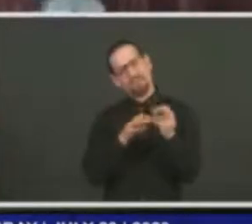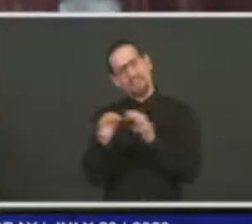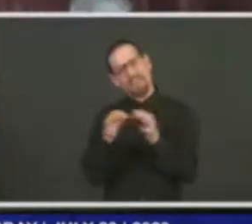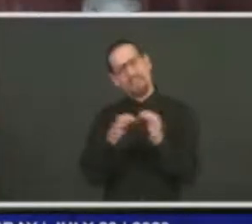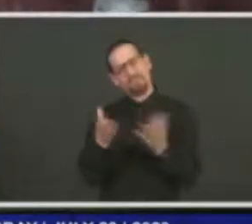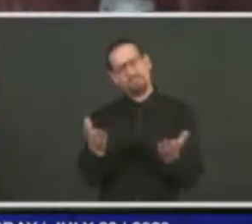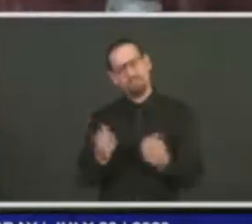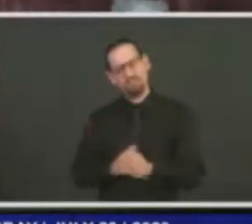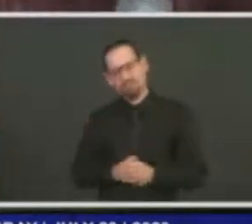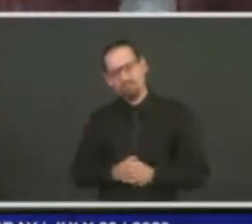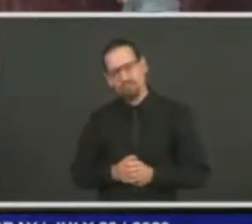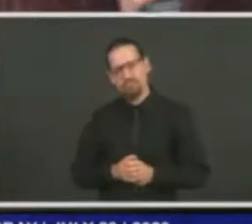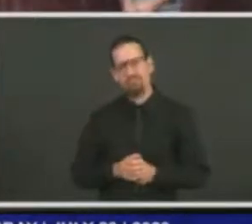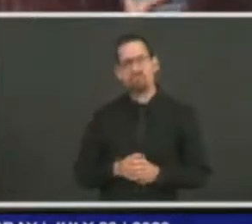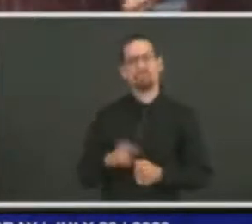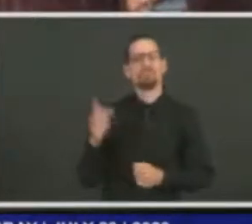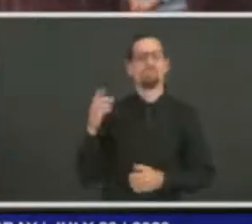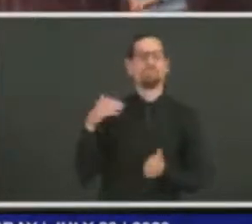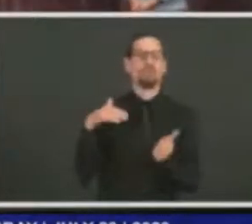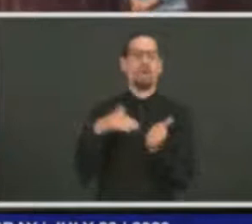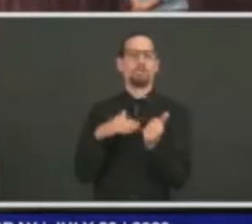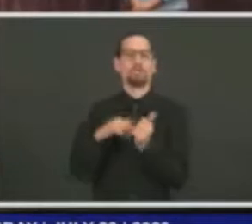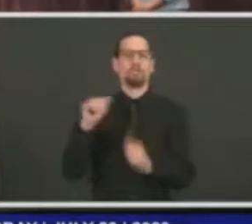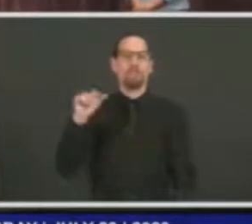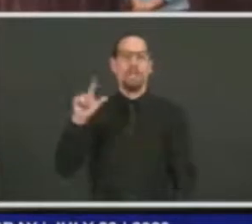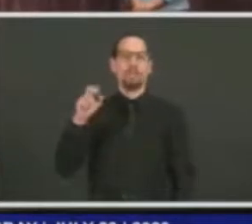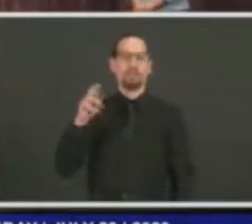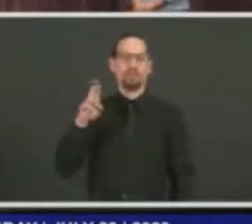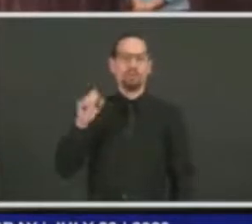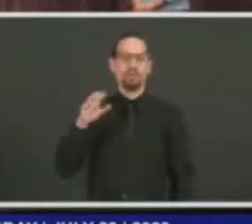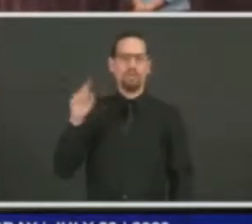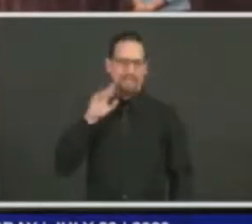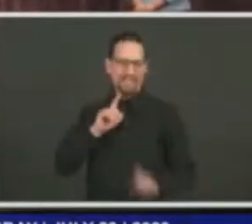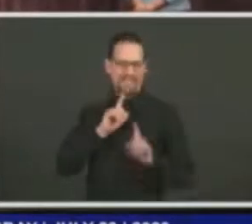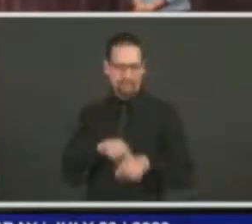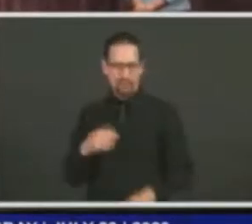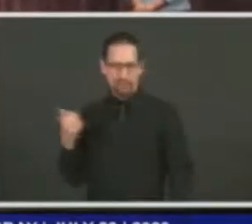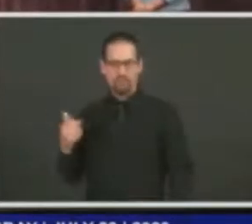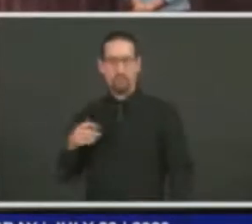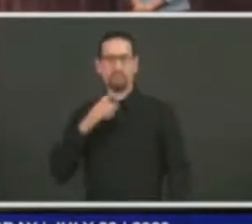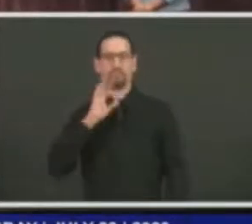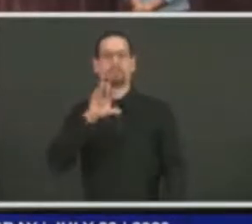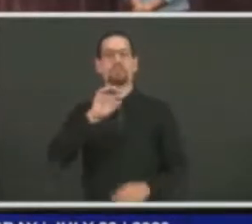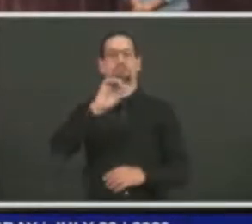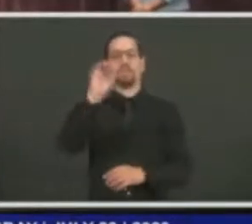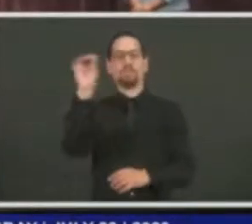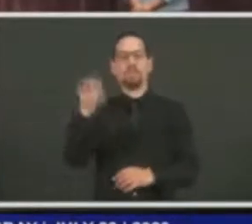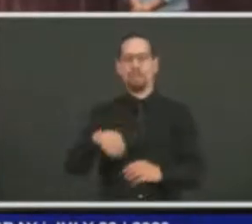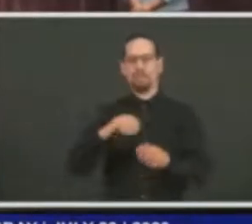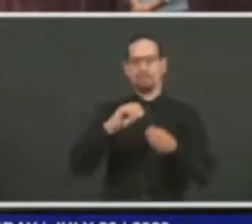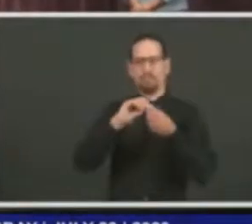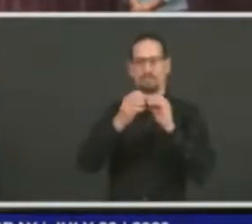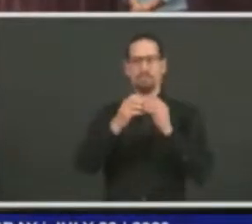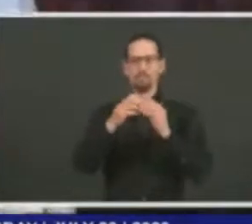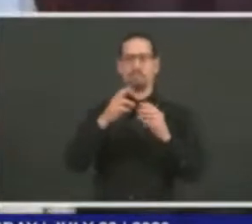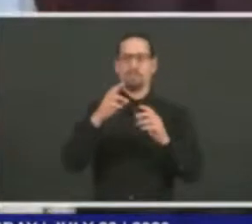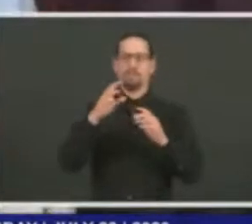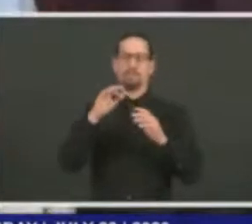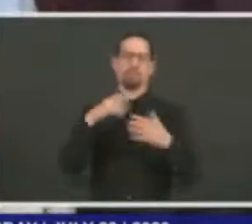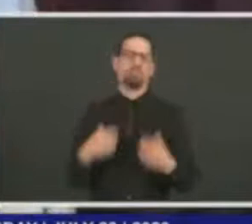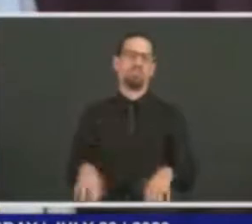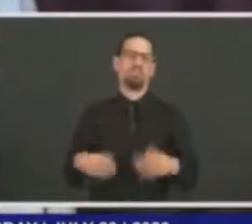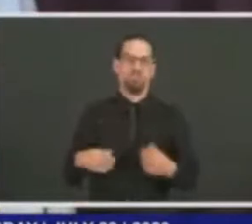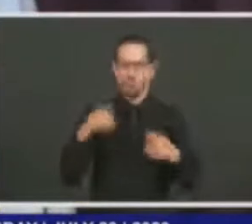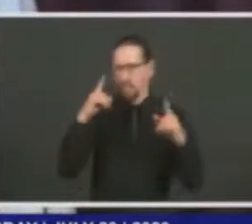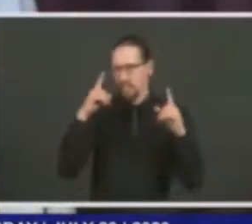Thank you. That's an excellent question. The percent positive number is one that is complex across the country. We've actually